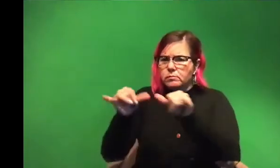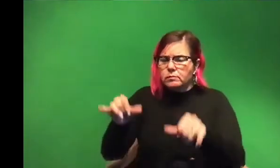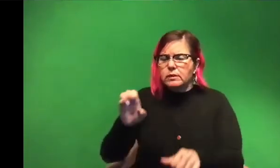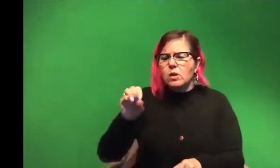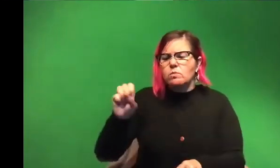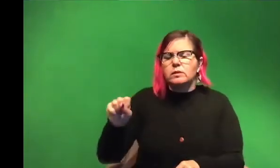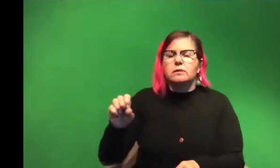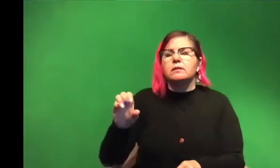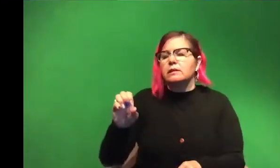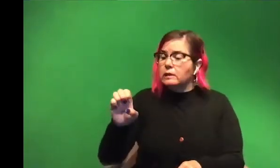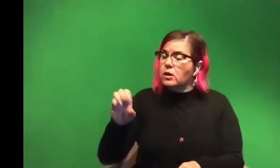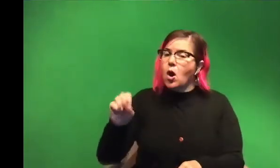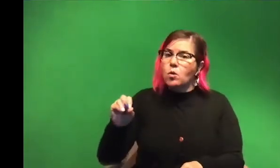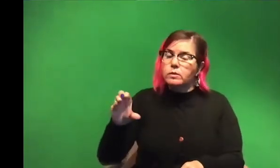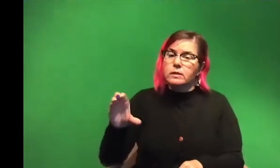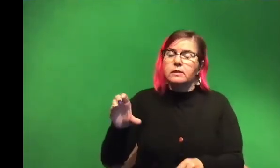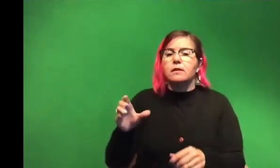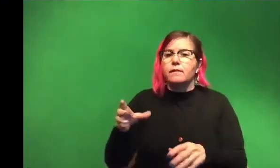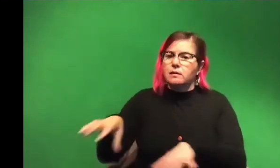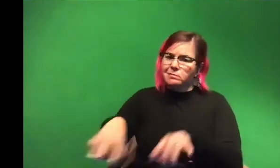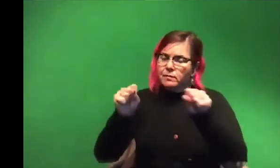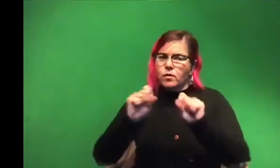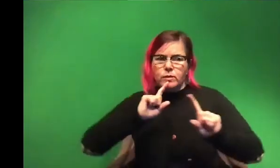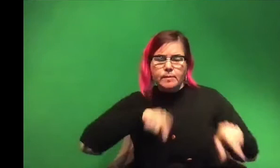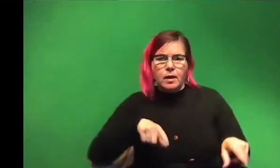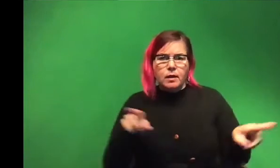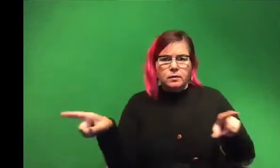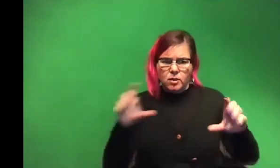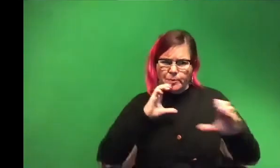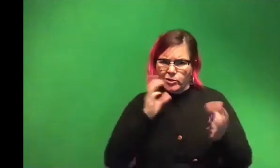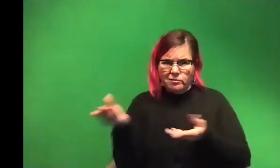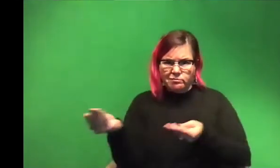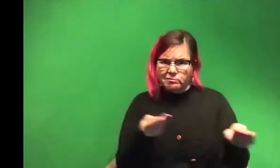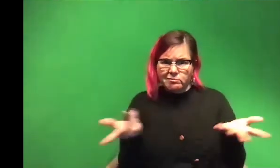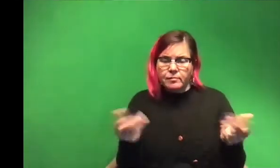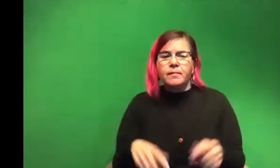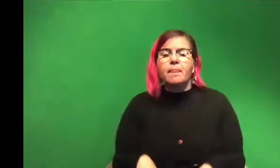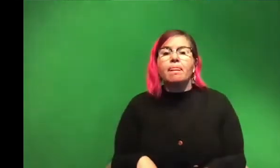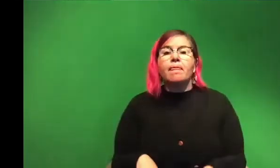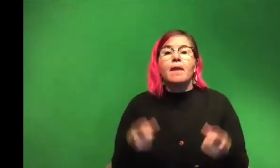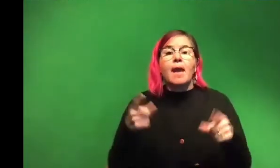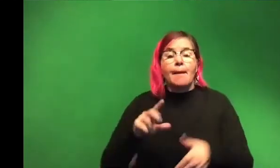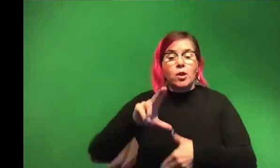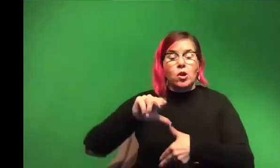EOC that is currently undertaking that response, right? So actually, this was the case in Hurricane